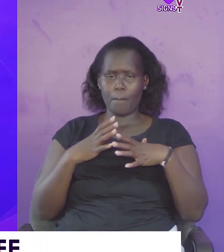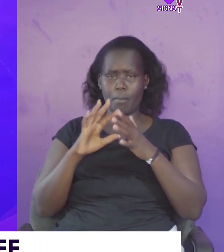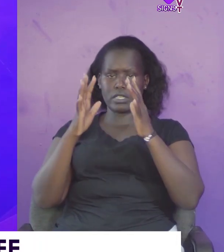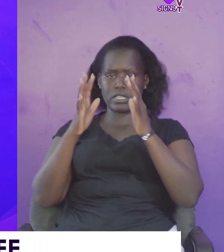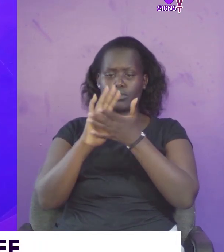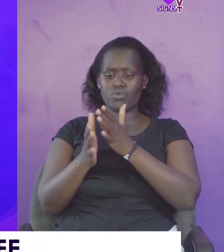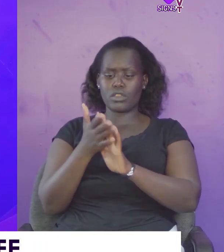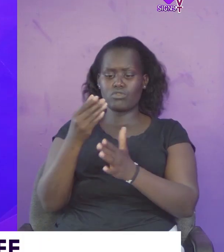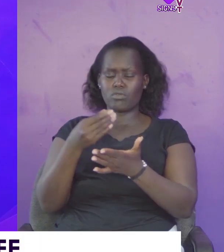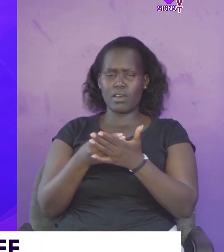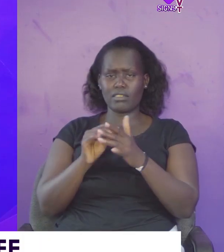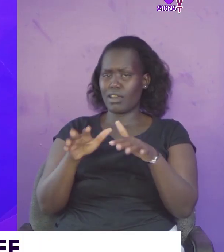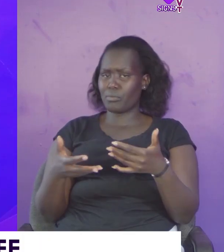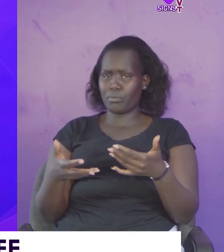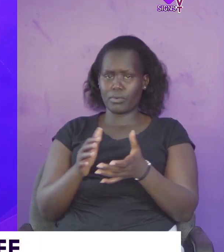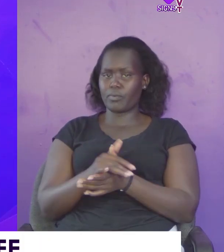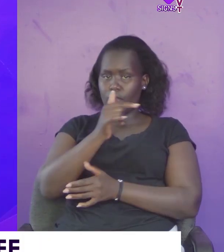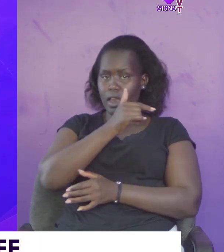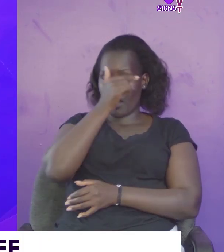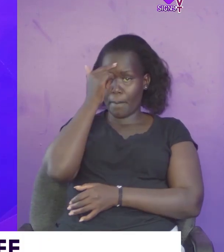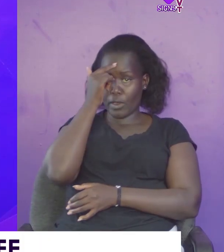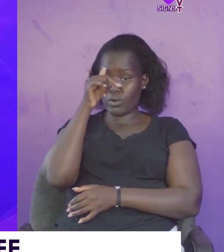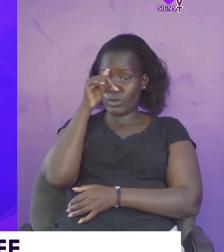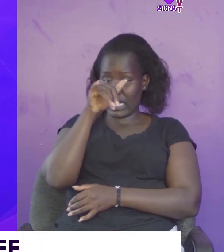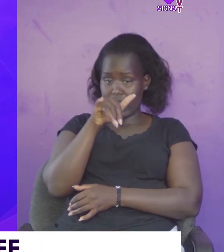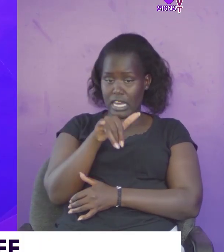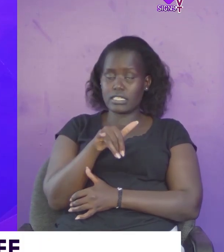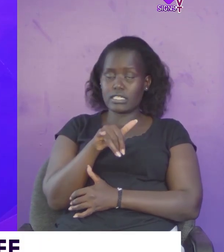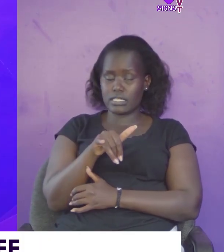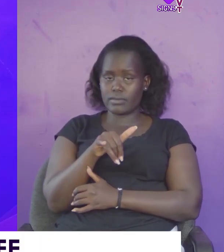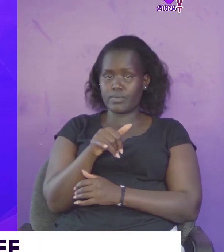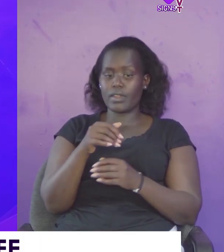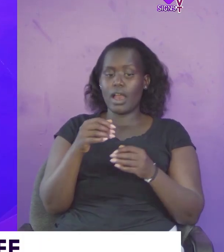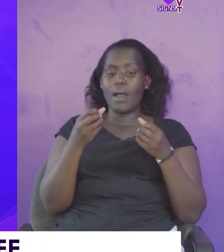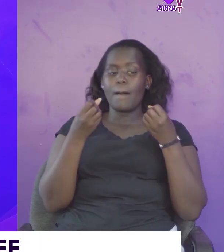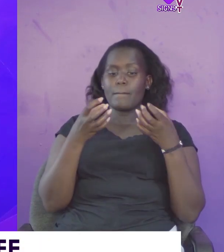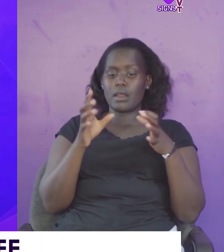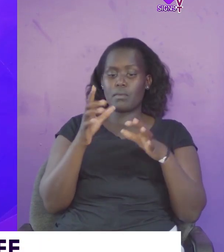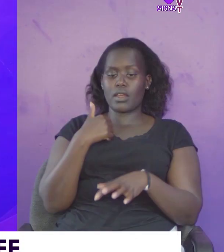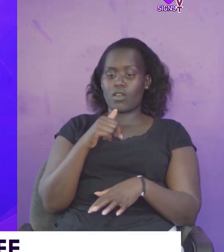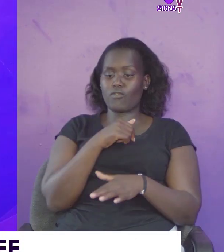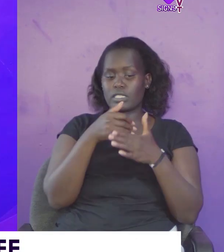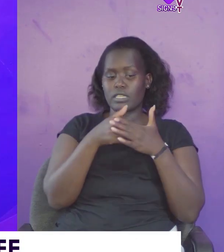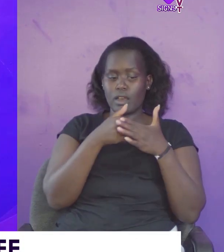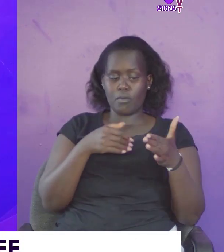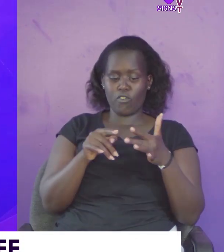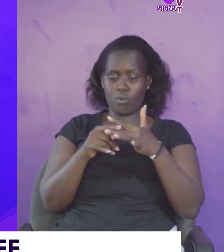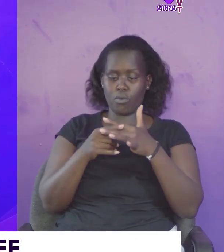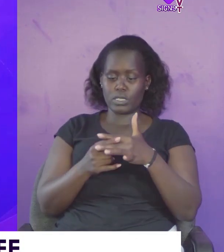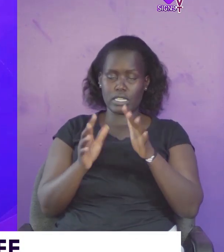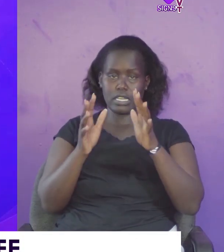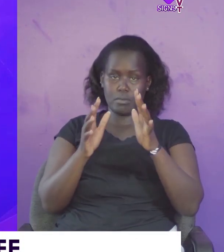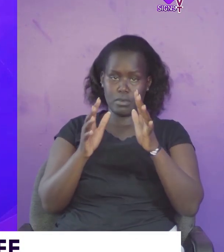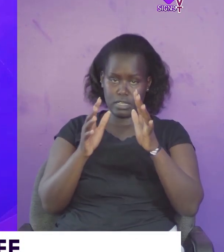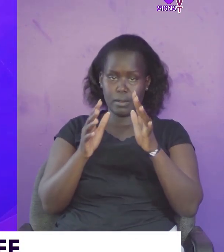in the pocket? Yeah. Because that in itself, many of us, just before we start celebrating